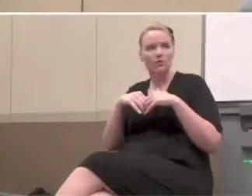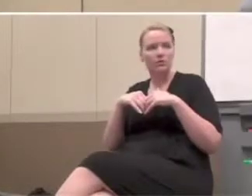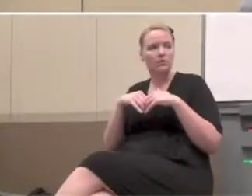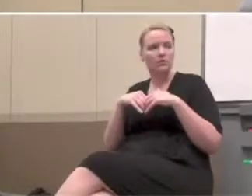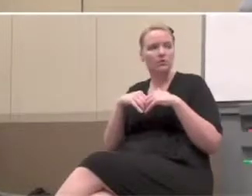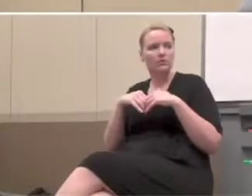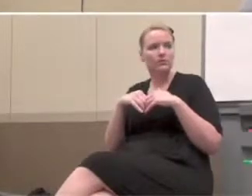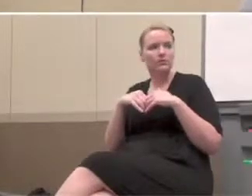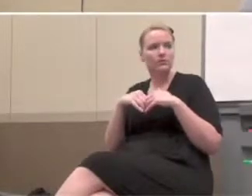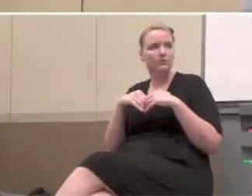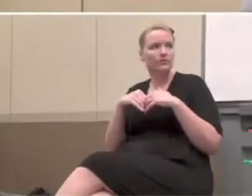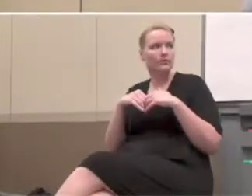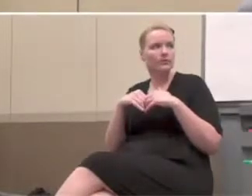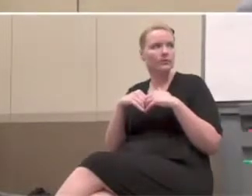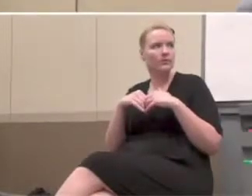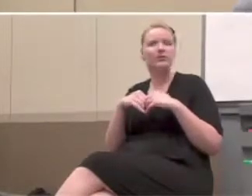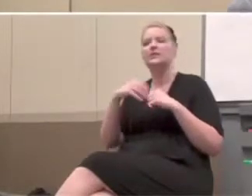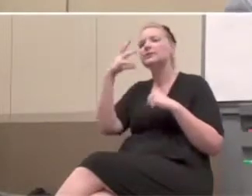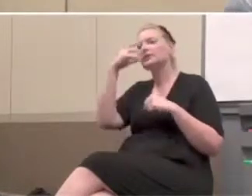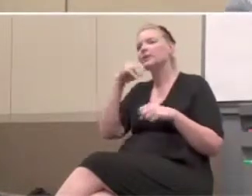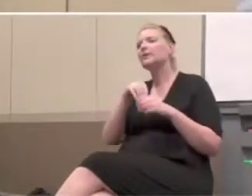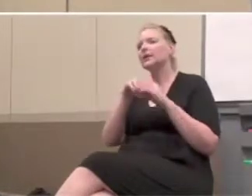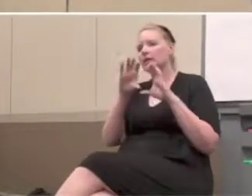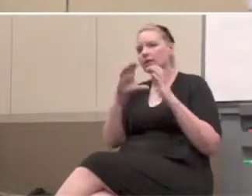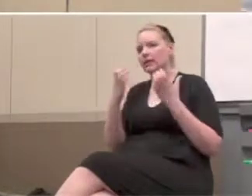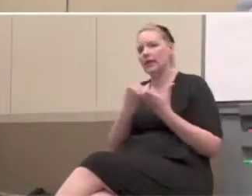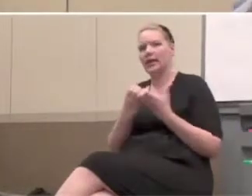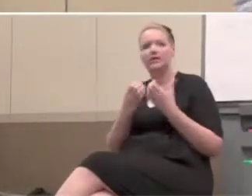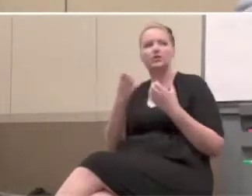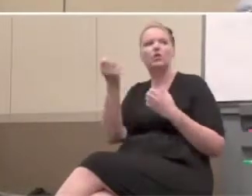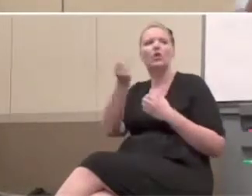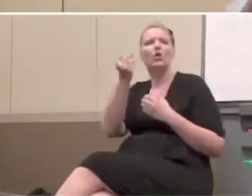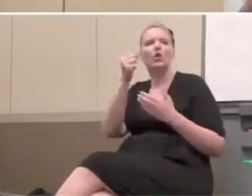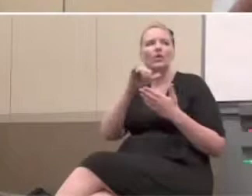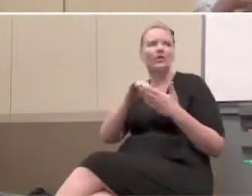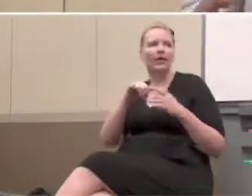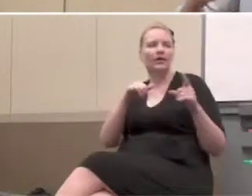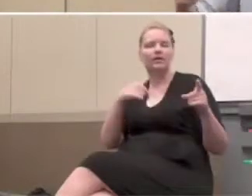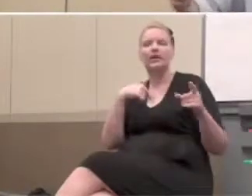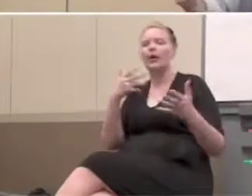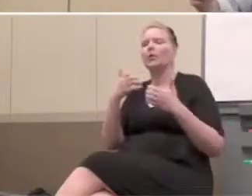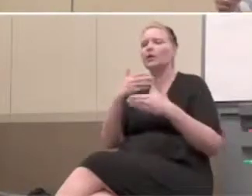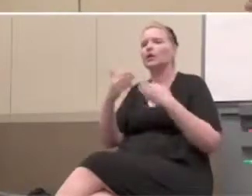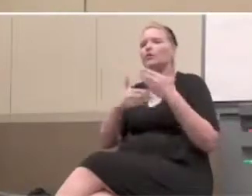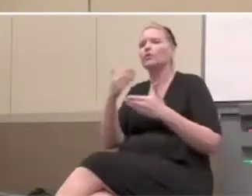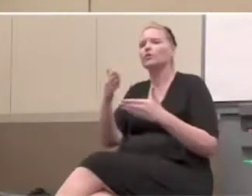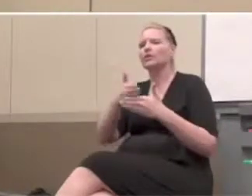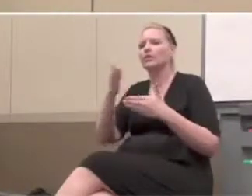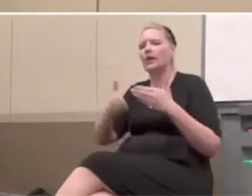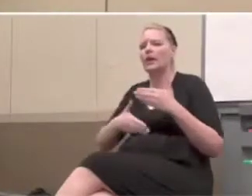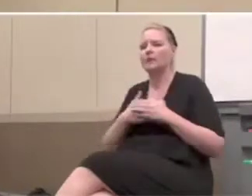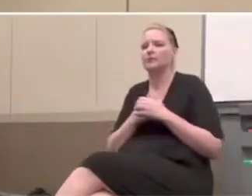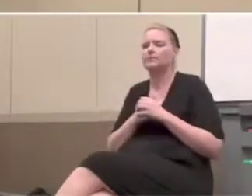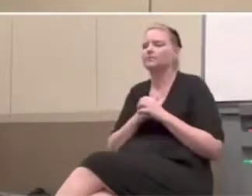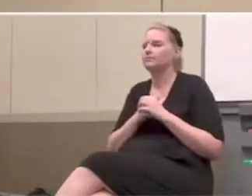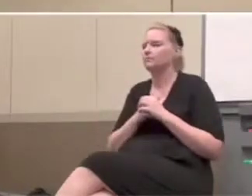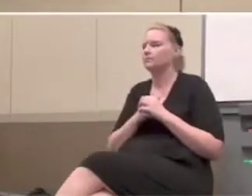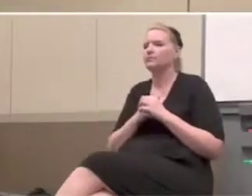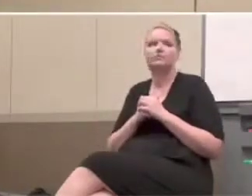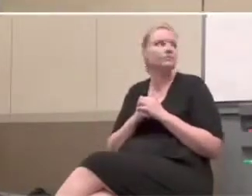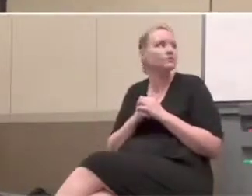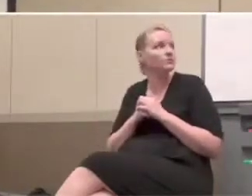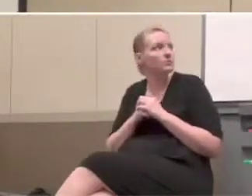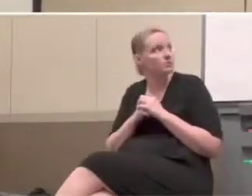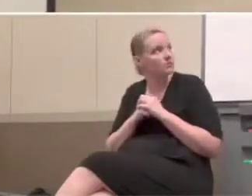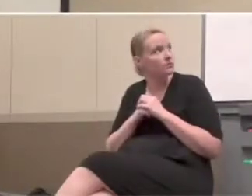class. Sleeping in class would be one. Hold that thought, okay? Because I want to get us through to the next section here, okay? And we're